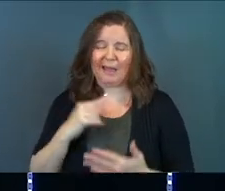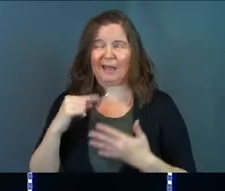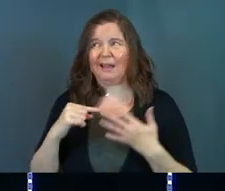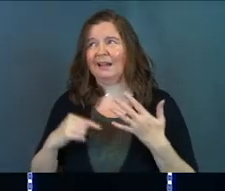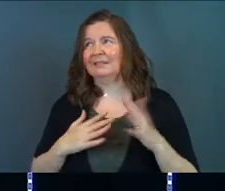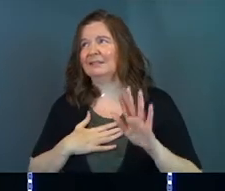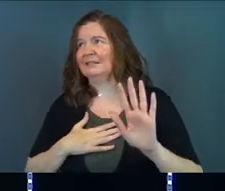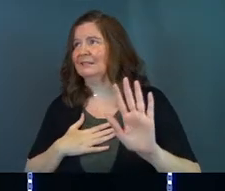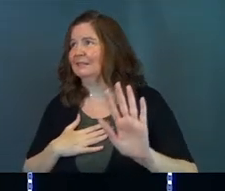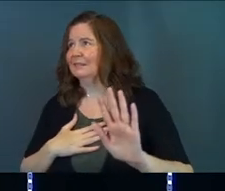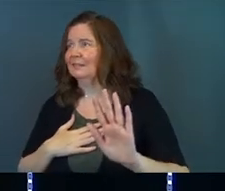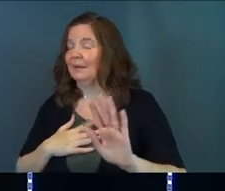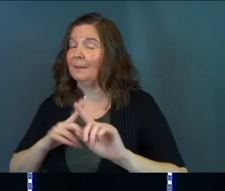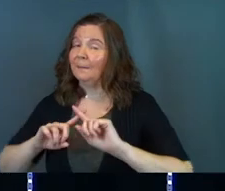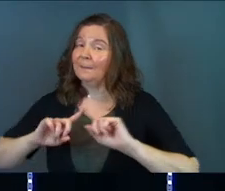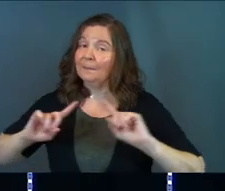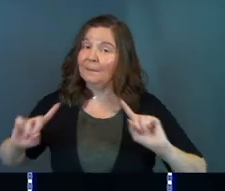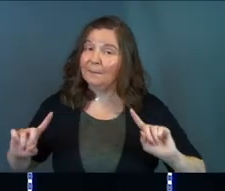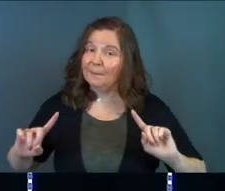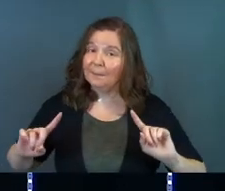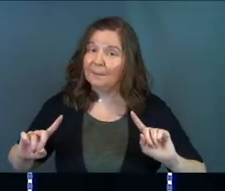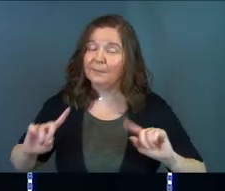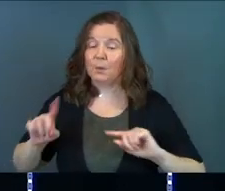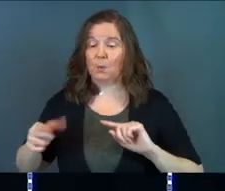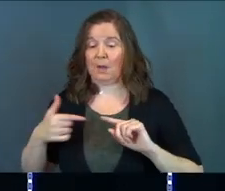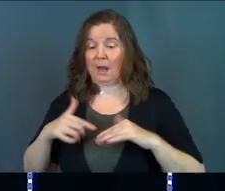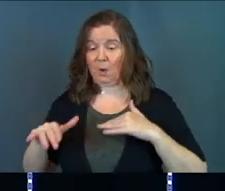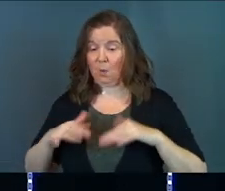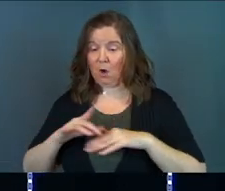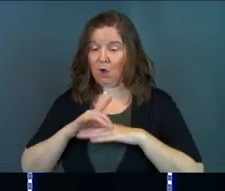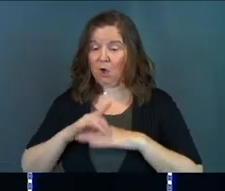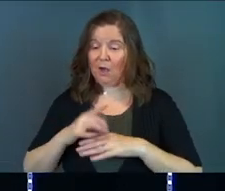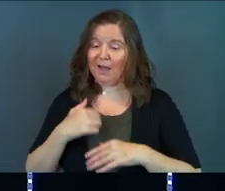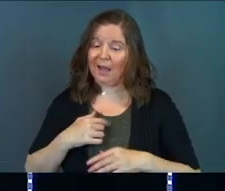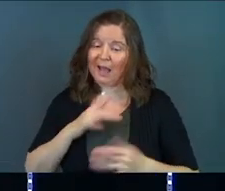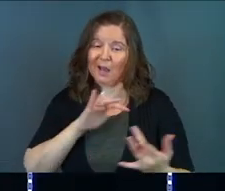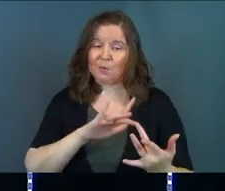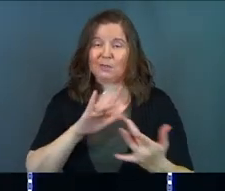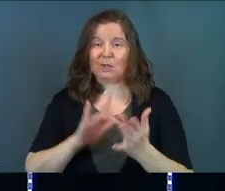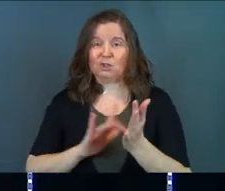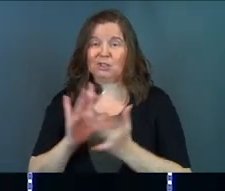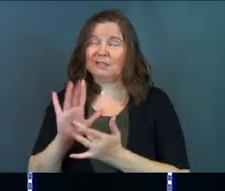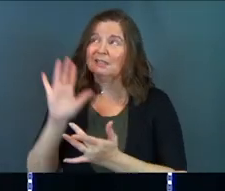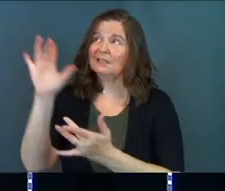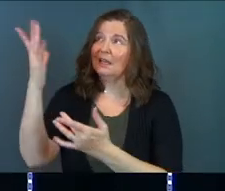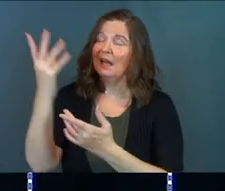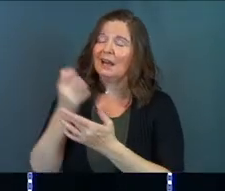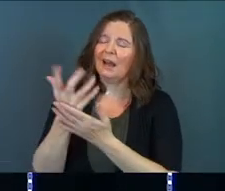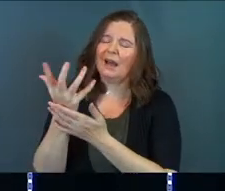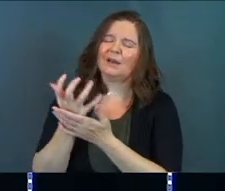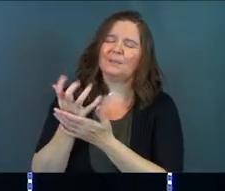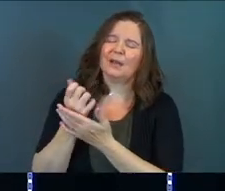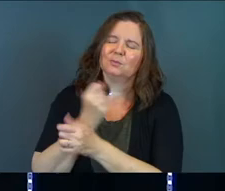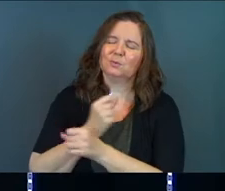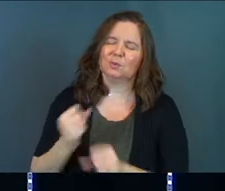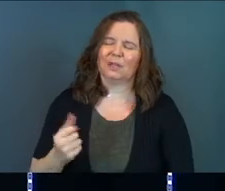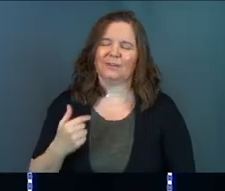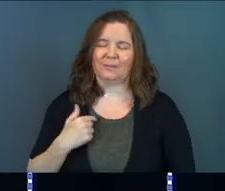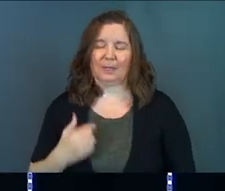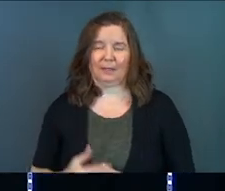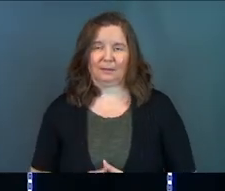bad, God. But when I was walking the earth, I reached out to Jesus and I just begged him to save